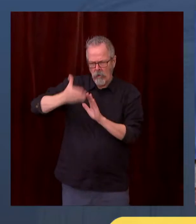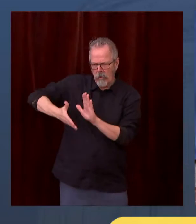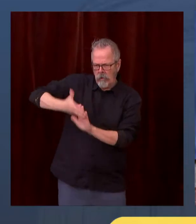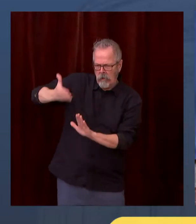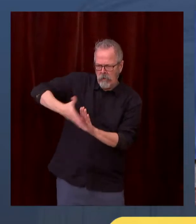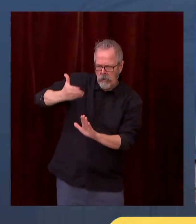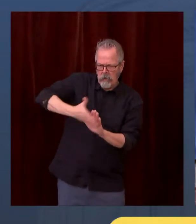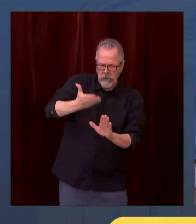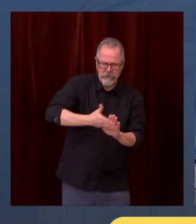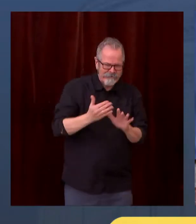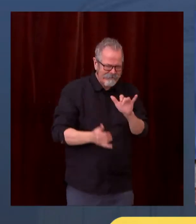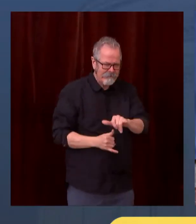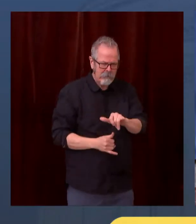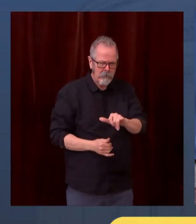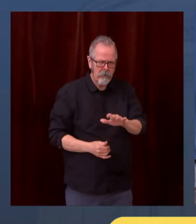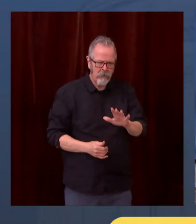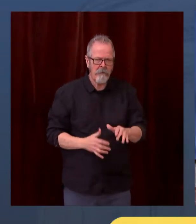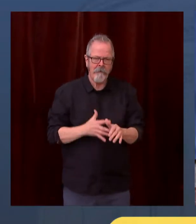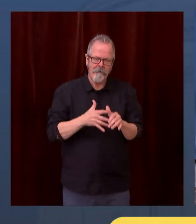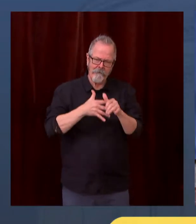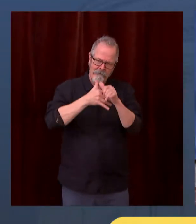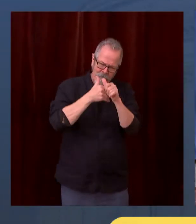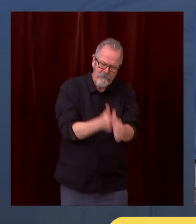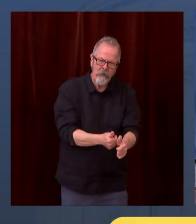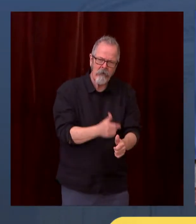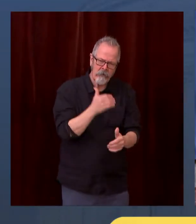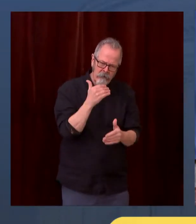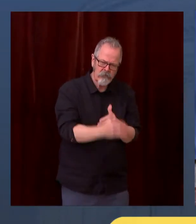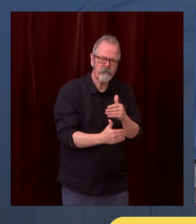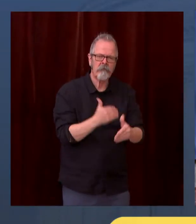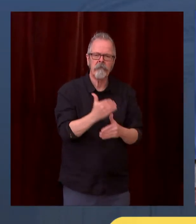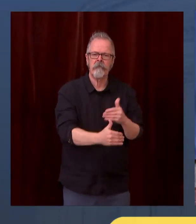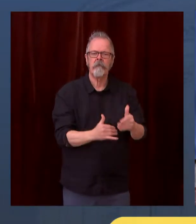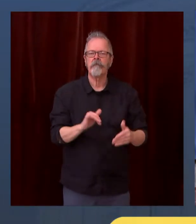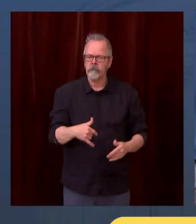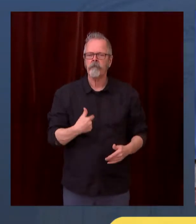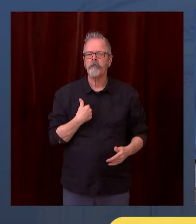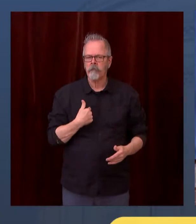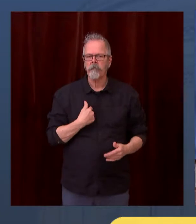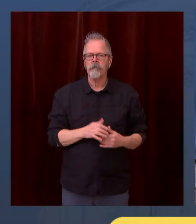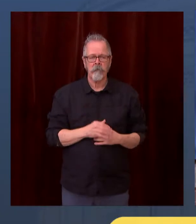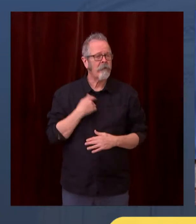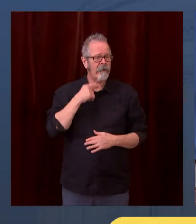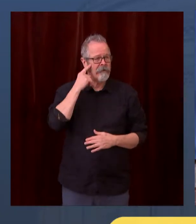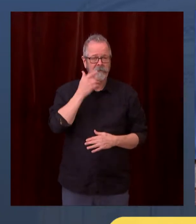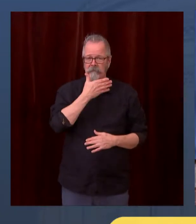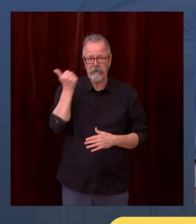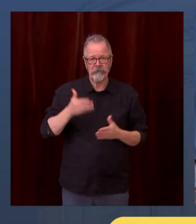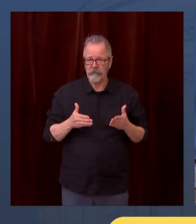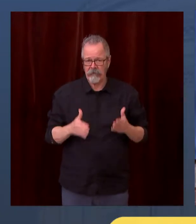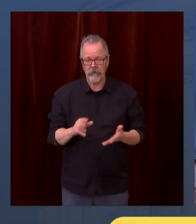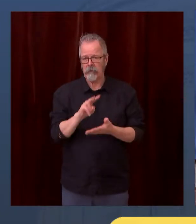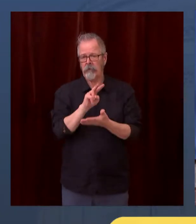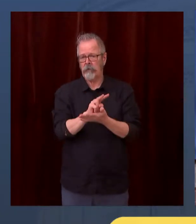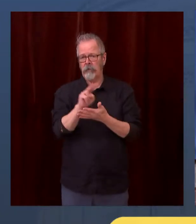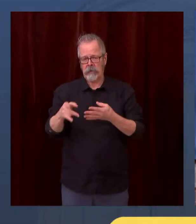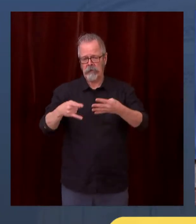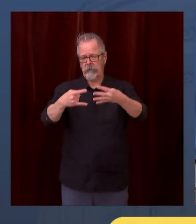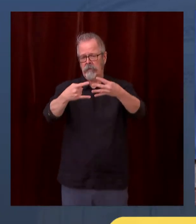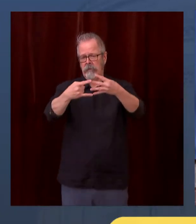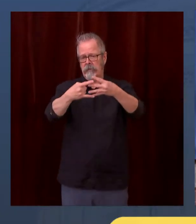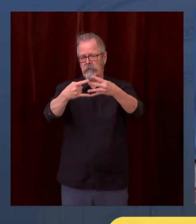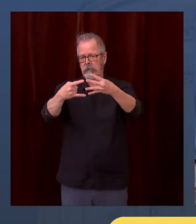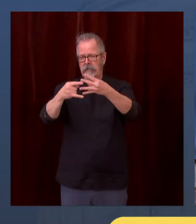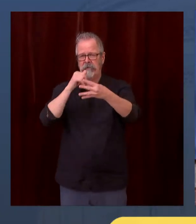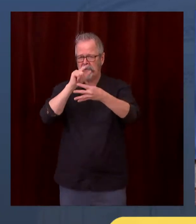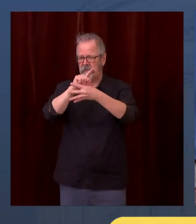a dynamic process, we thought it's better to have the 2 weeks, because 1 week you might just have a